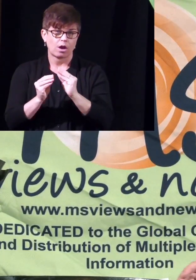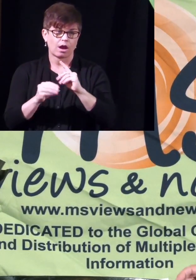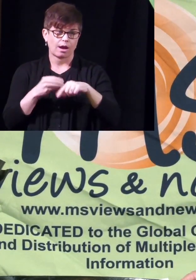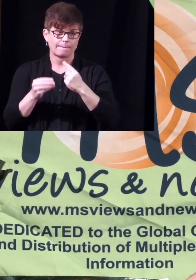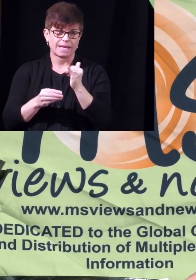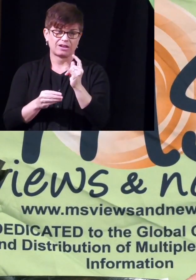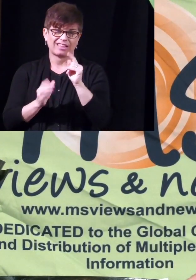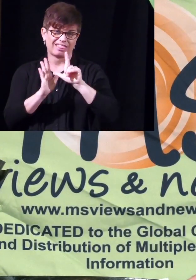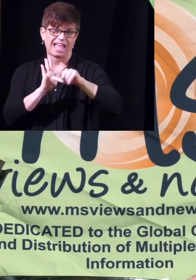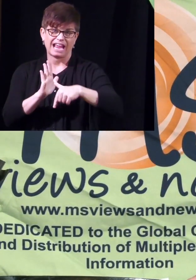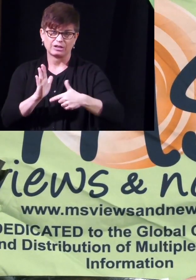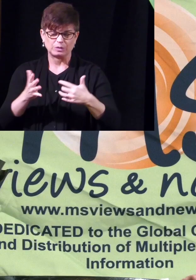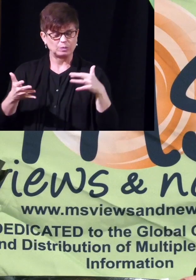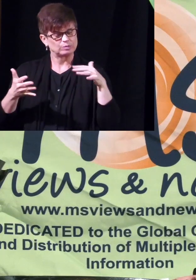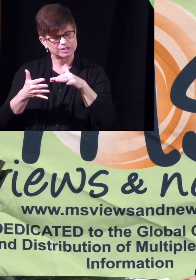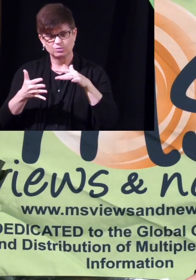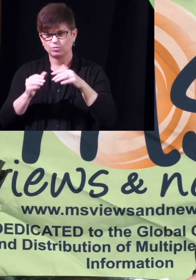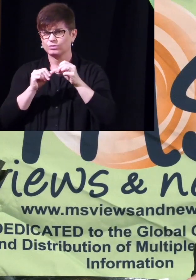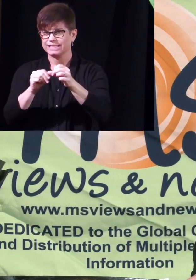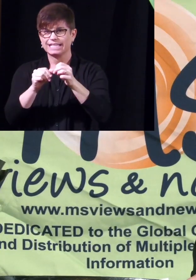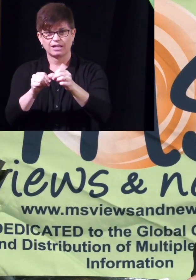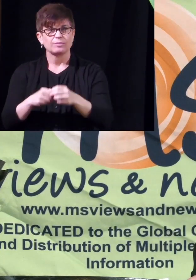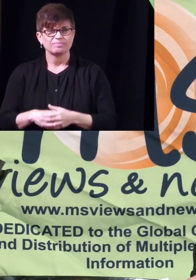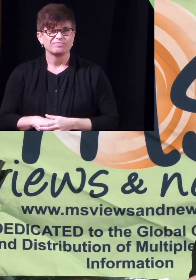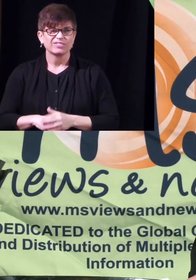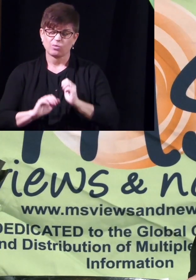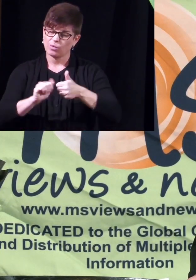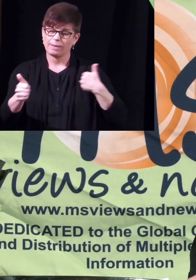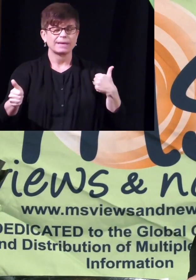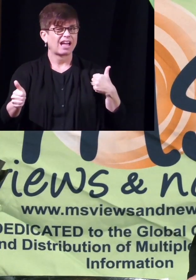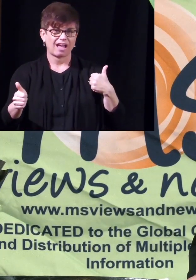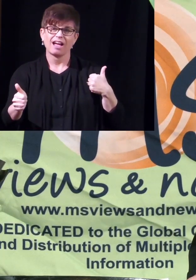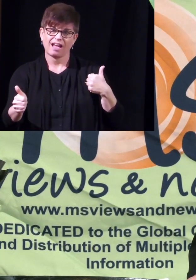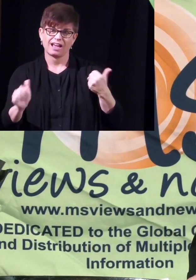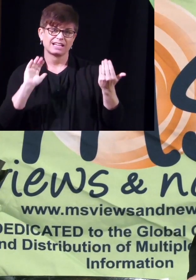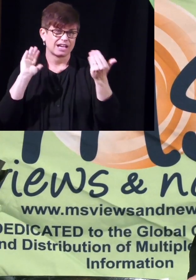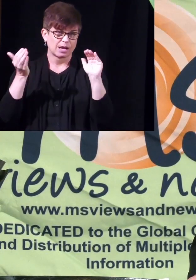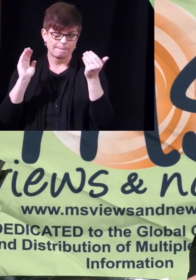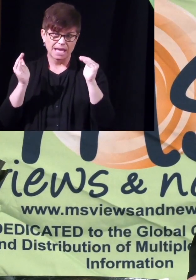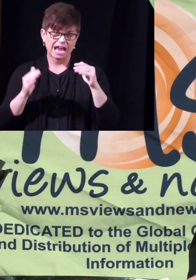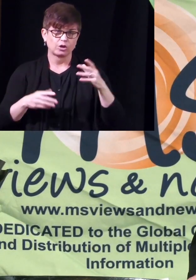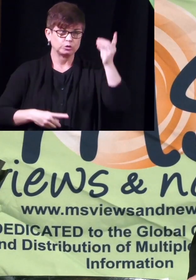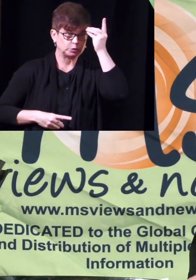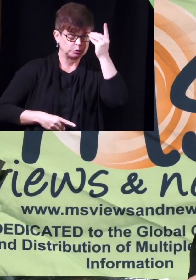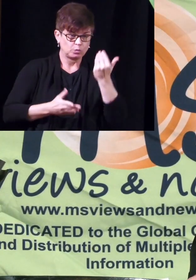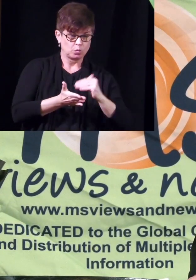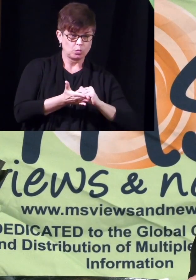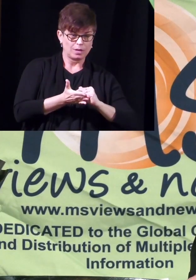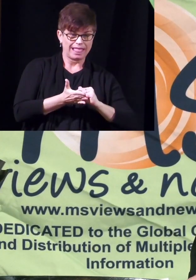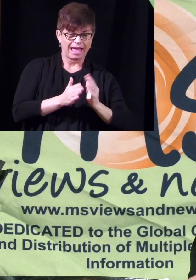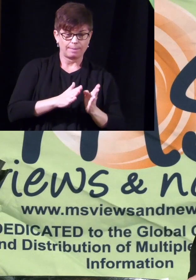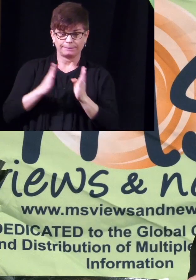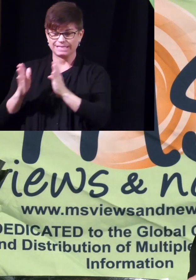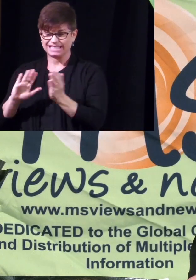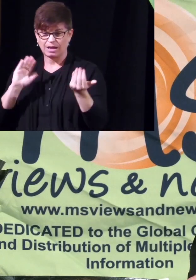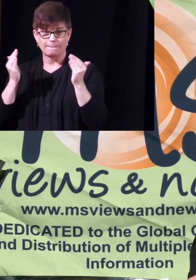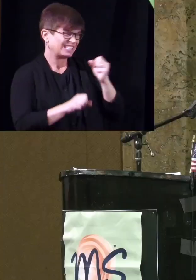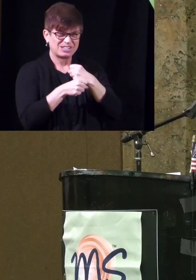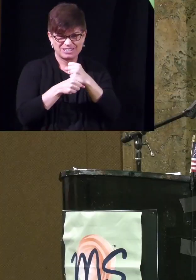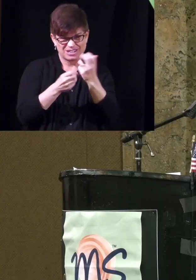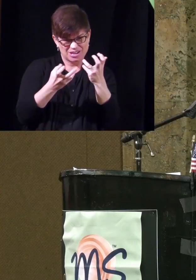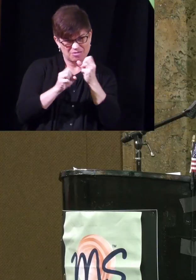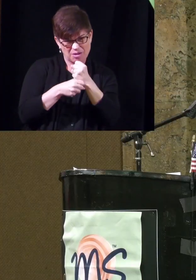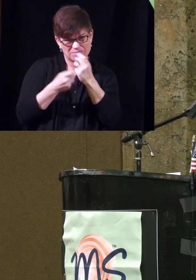we're still, I would say we're still way behind what we can do for relapsing MS with primary progressive.